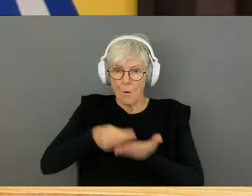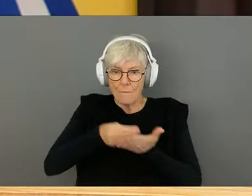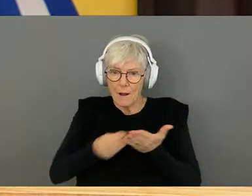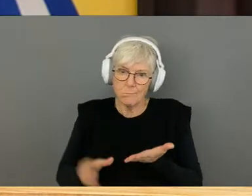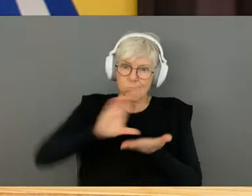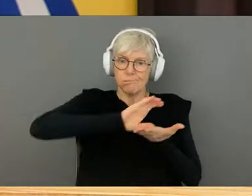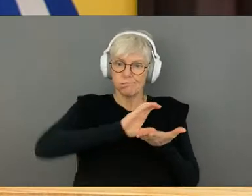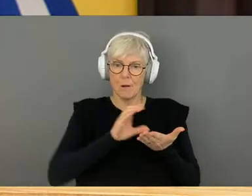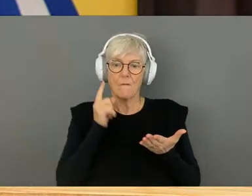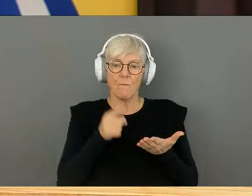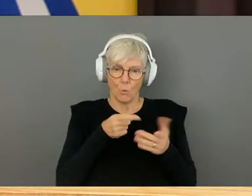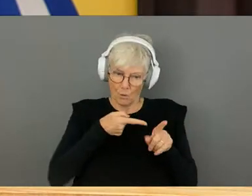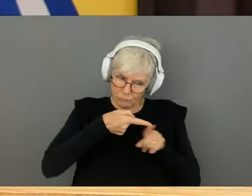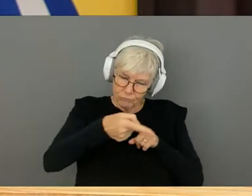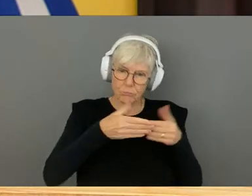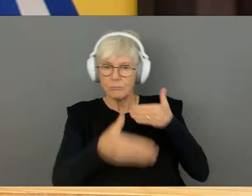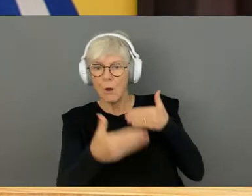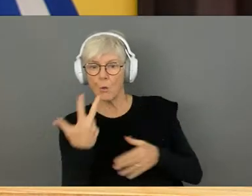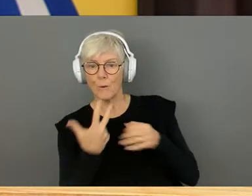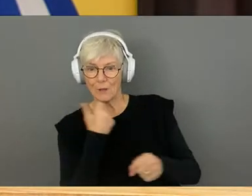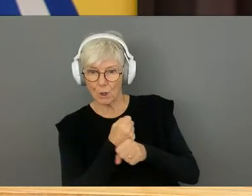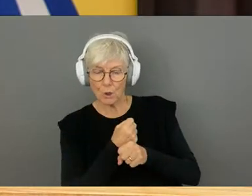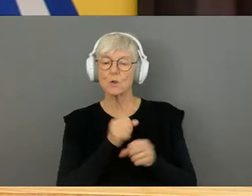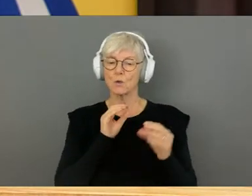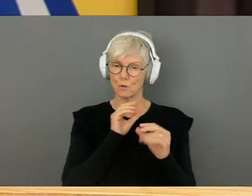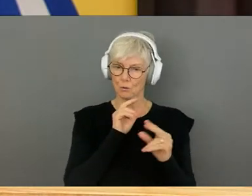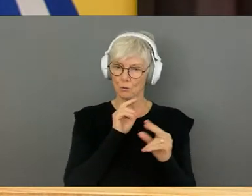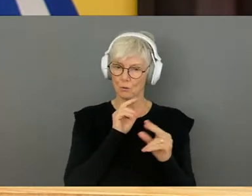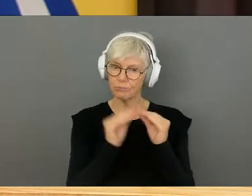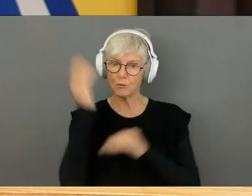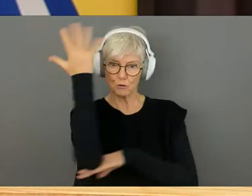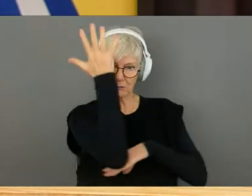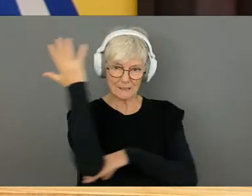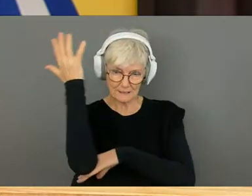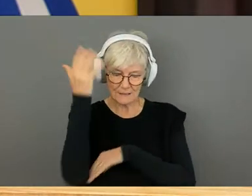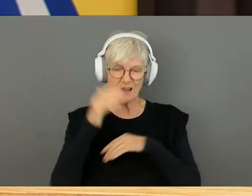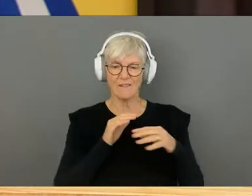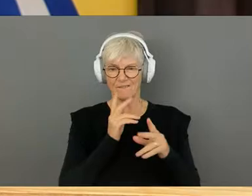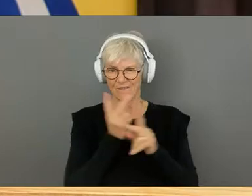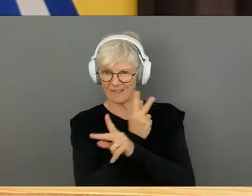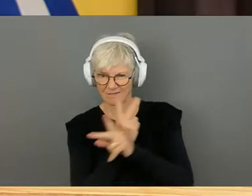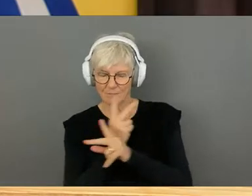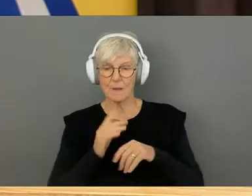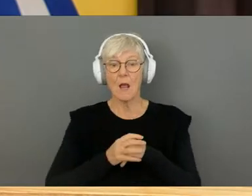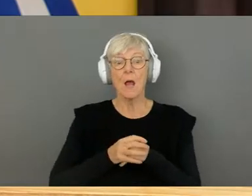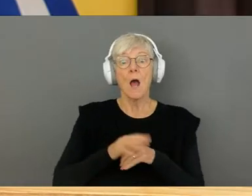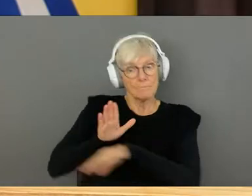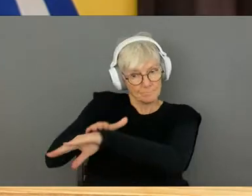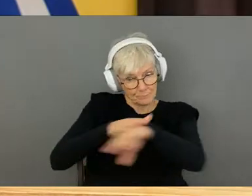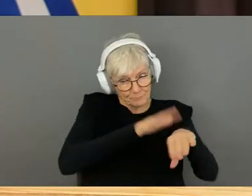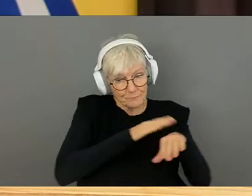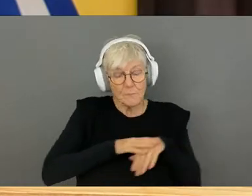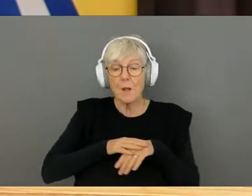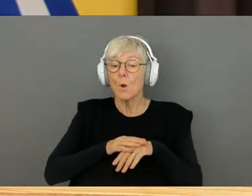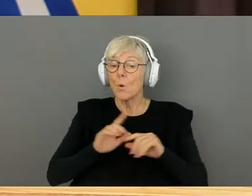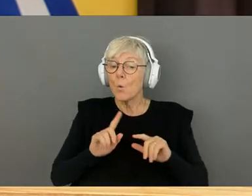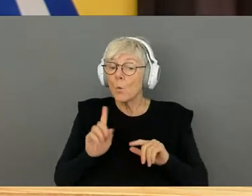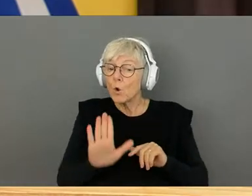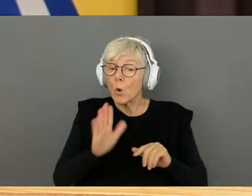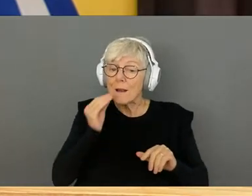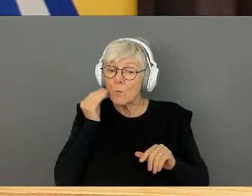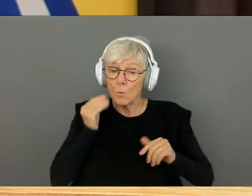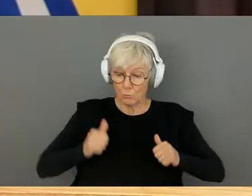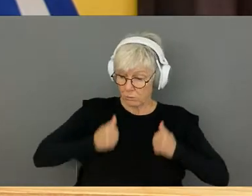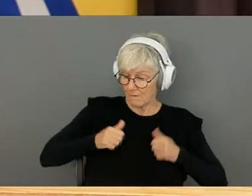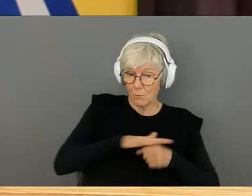years. I'd like to say for those without power, a few reminders. No matter where you live, from remote rural areas